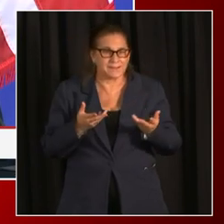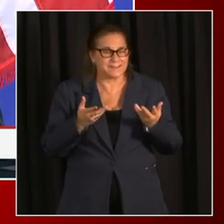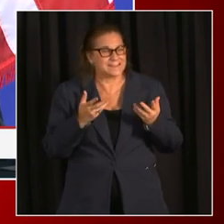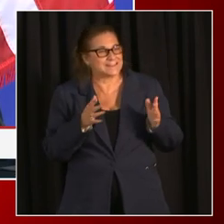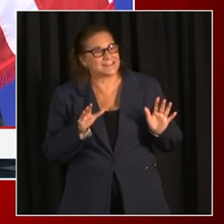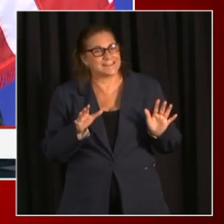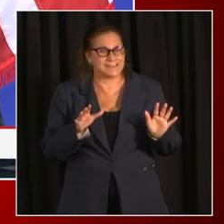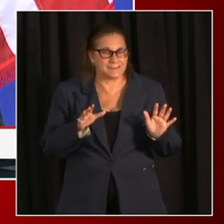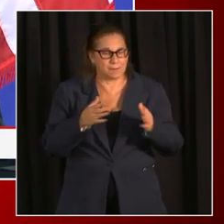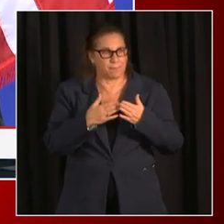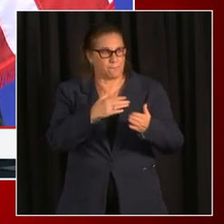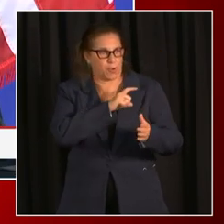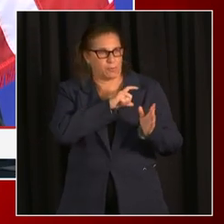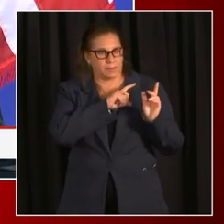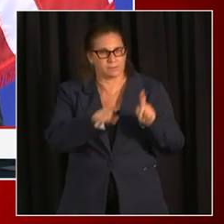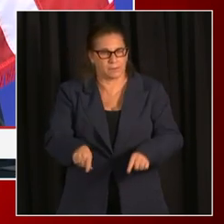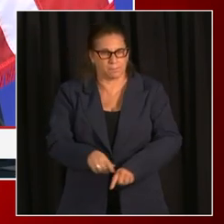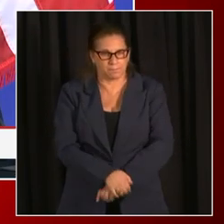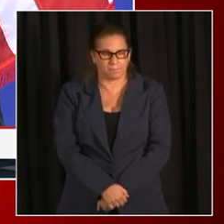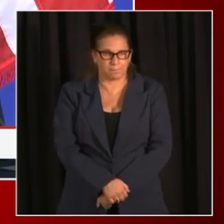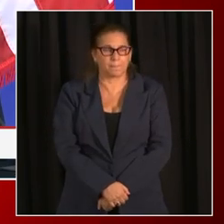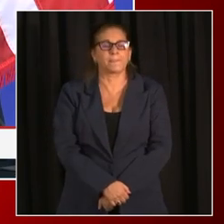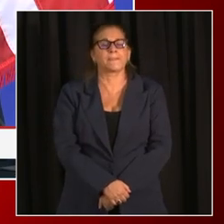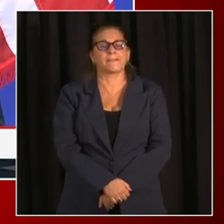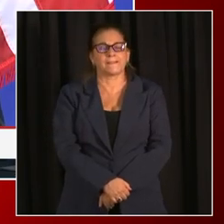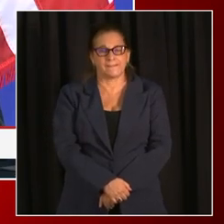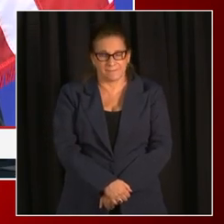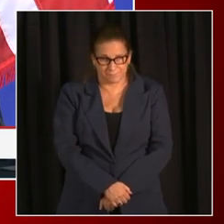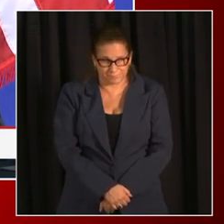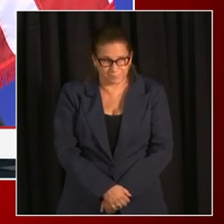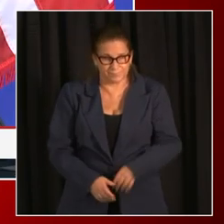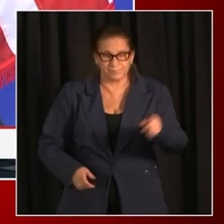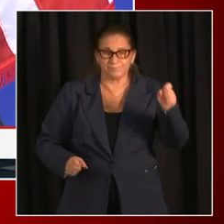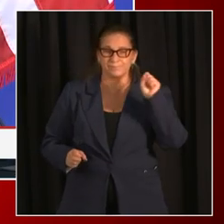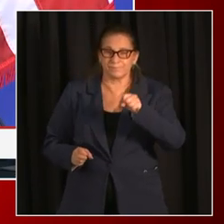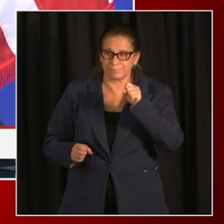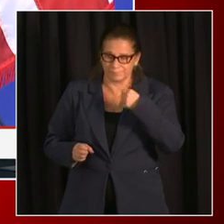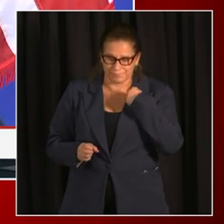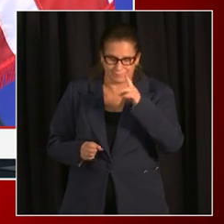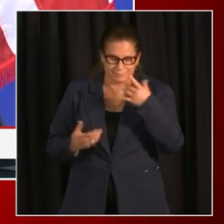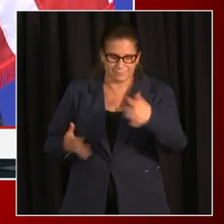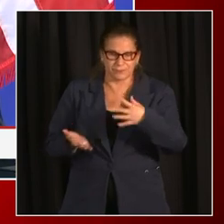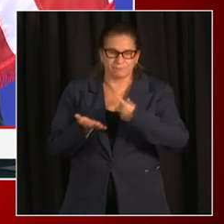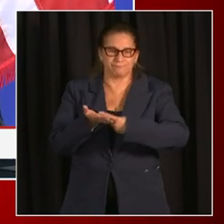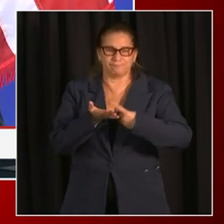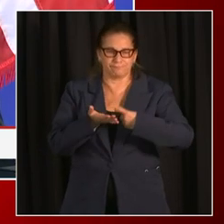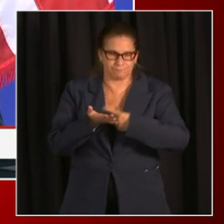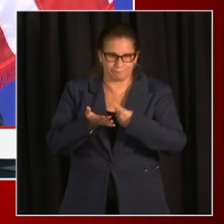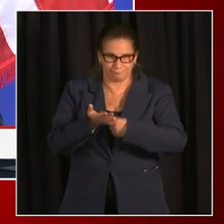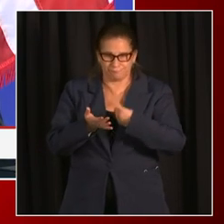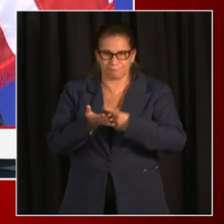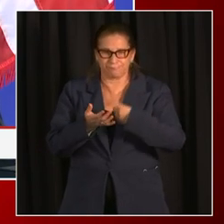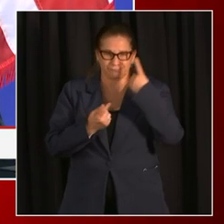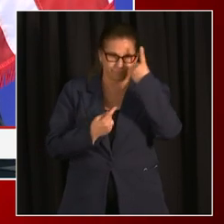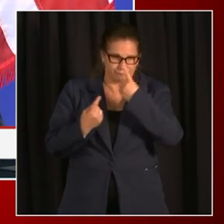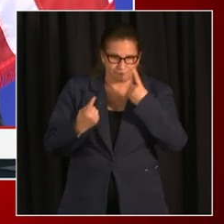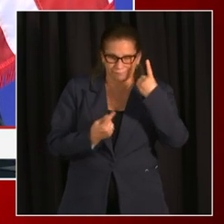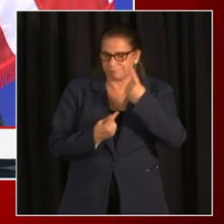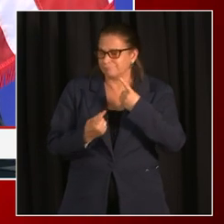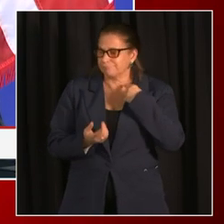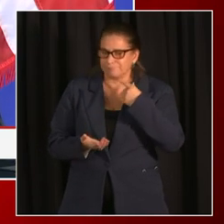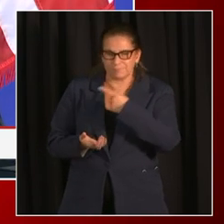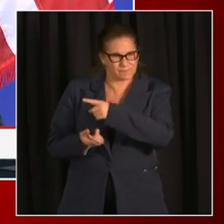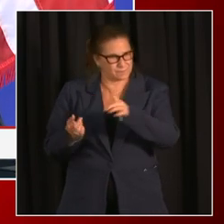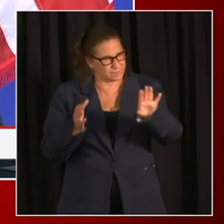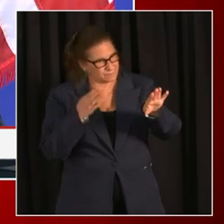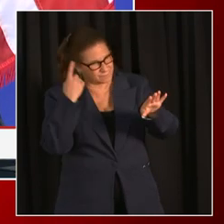the uniformed people have to step in? Yes, so we're considering all of those things, and I think you know. Considering?